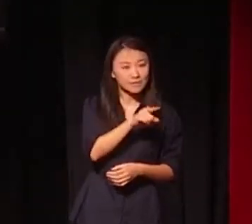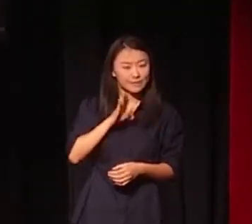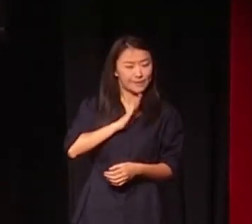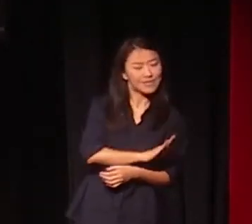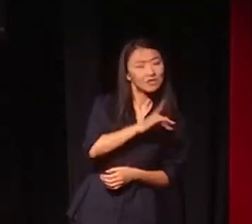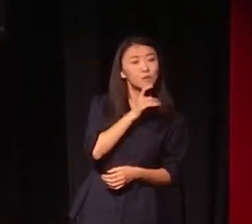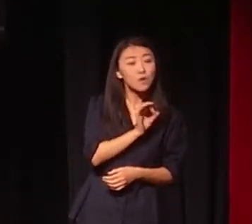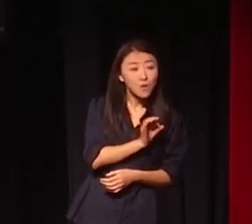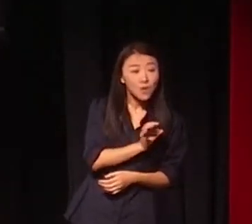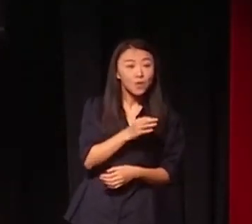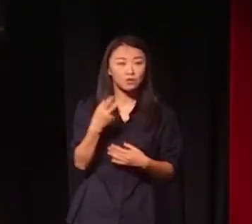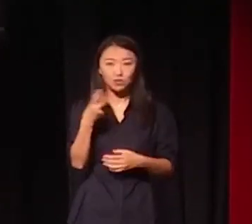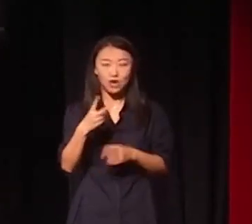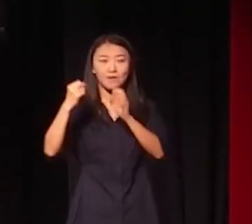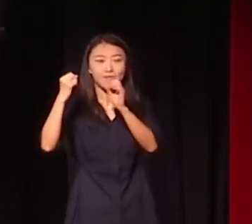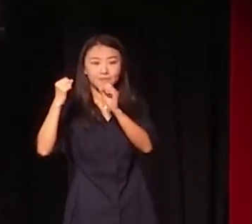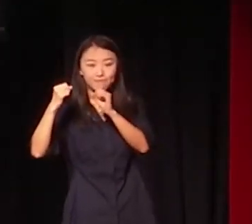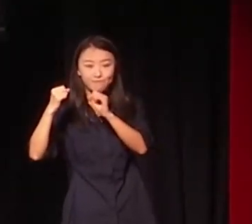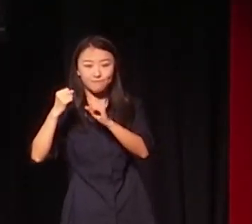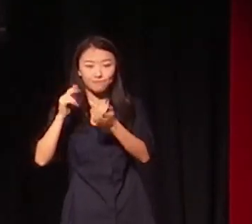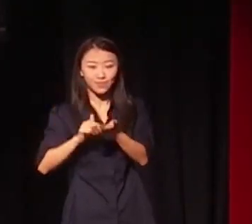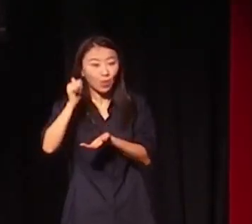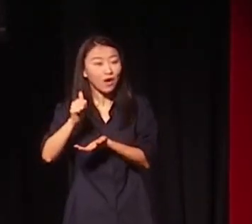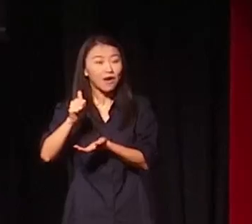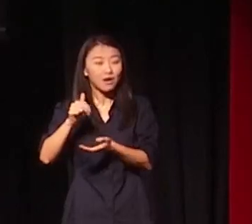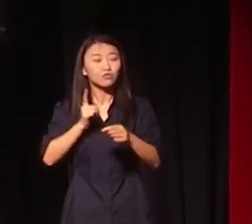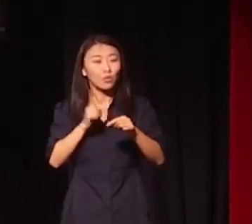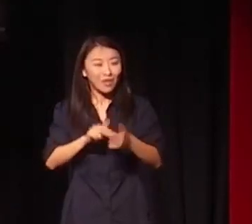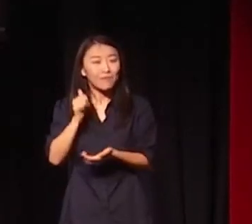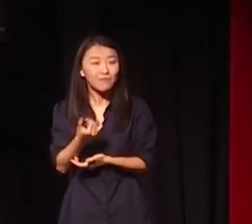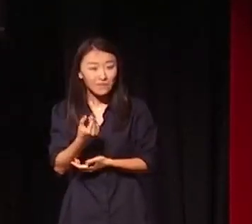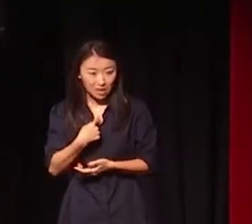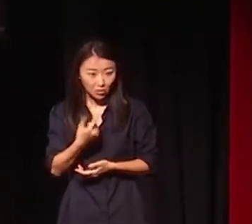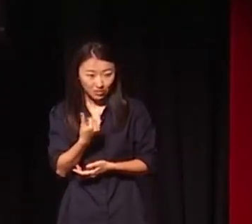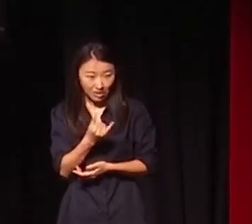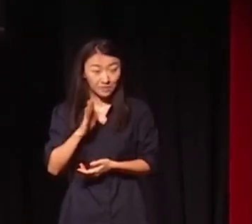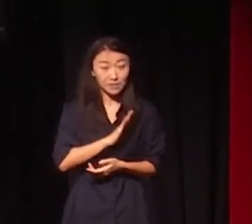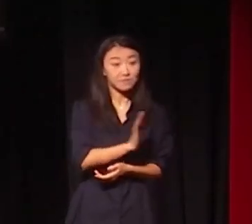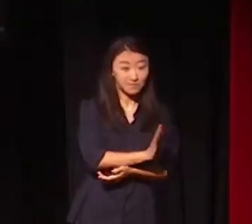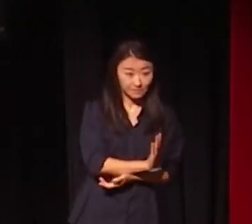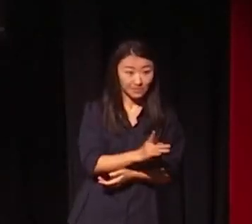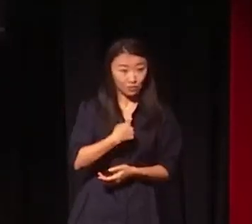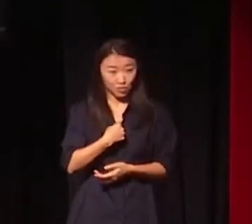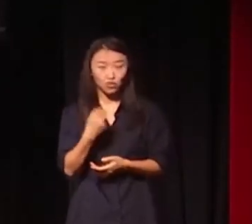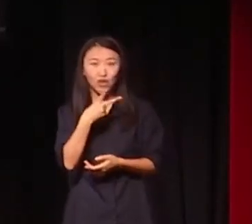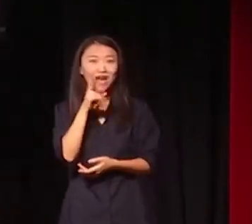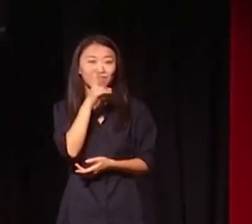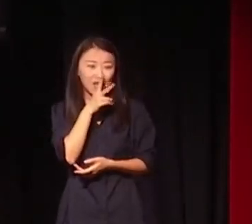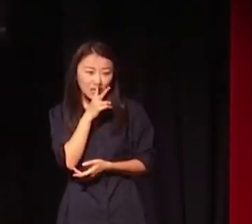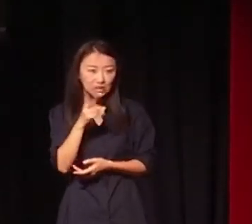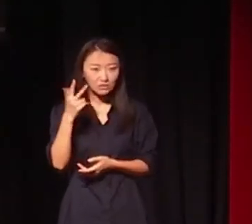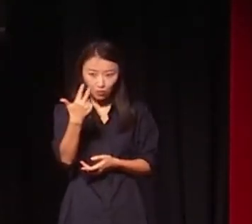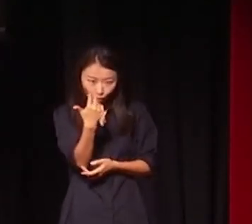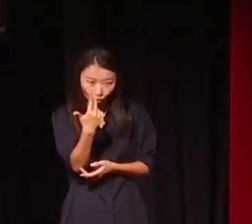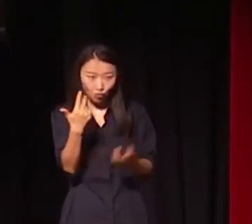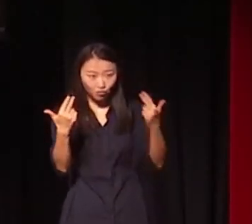impartiality, recognising now that interpreters and researchers demonstrated that interpreters are visible, they are